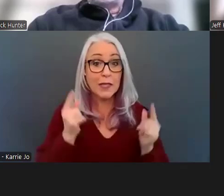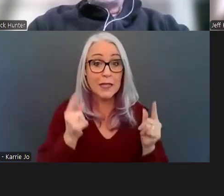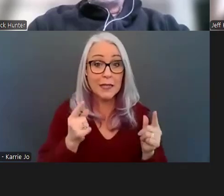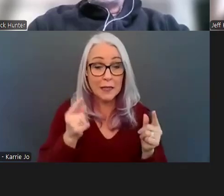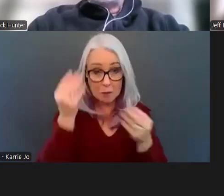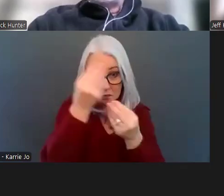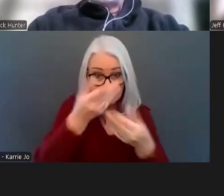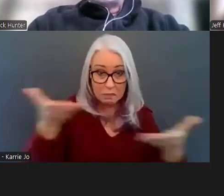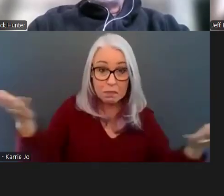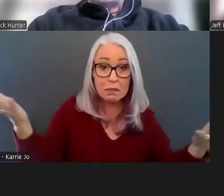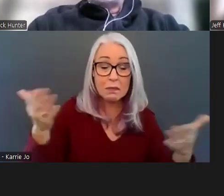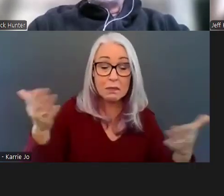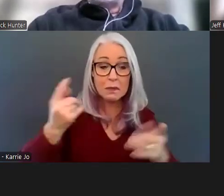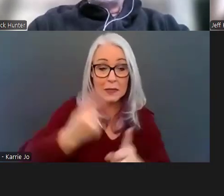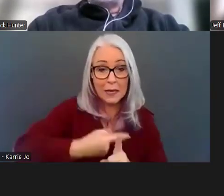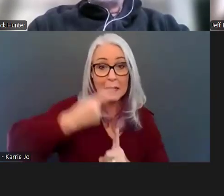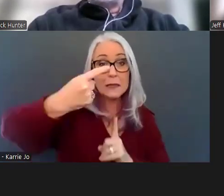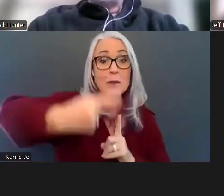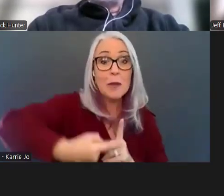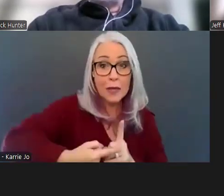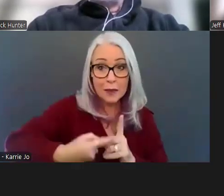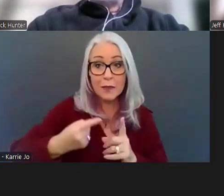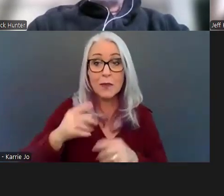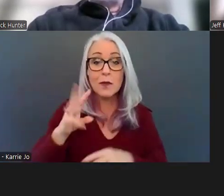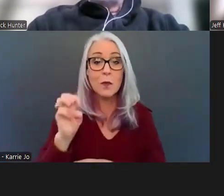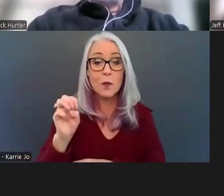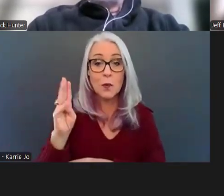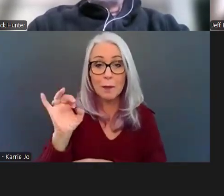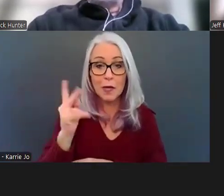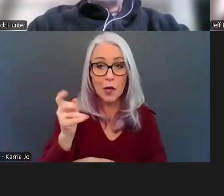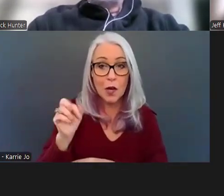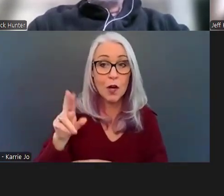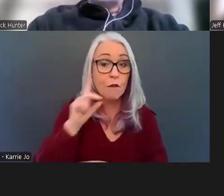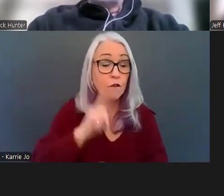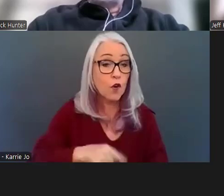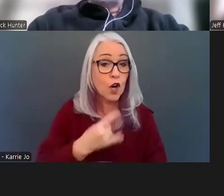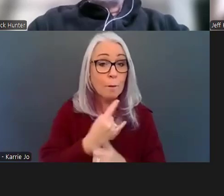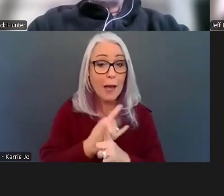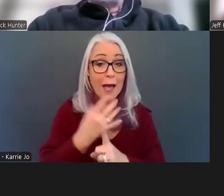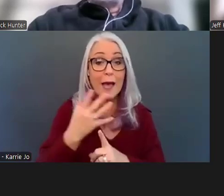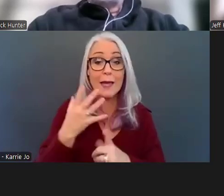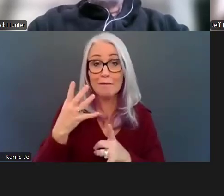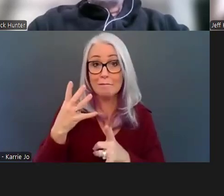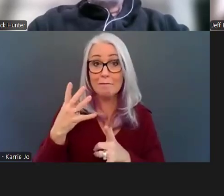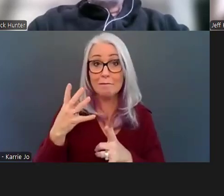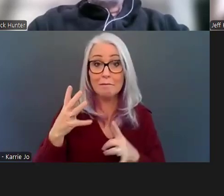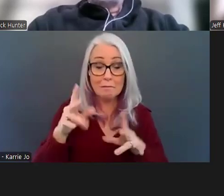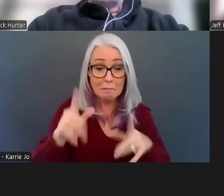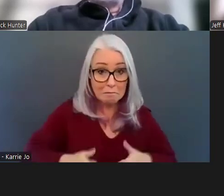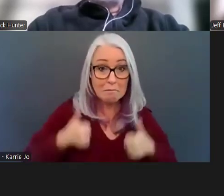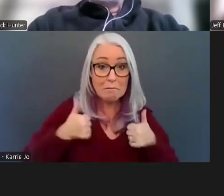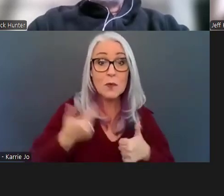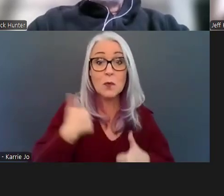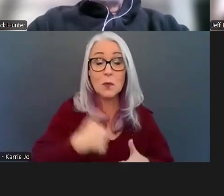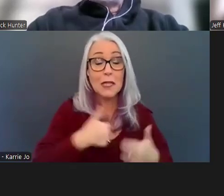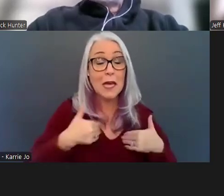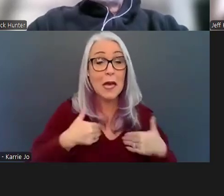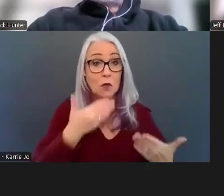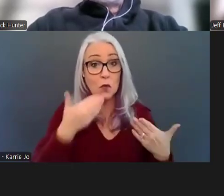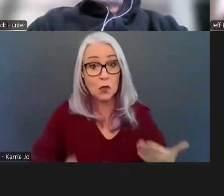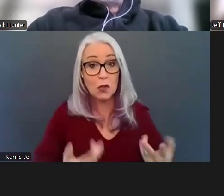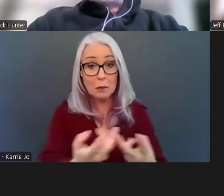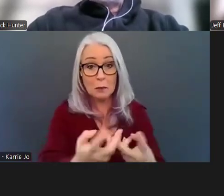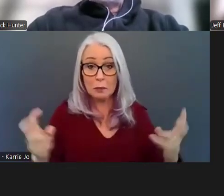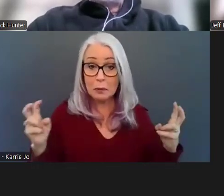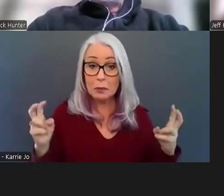webinar, Managing Forest for Bat Habitat. We'll have some good panelists, Dr.